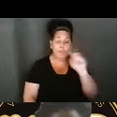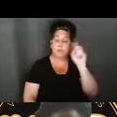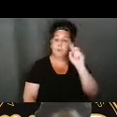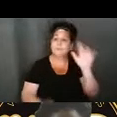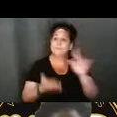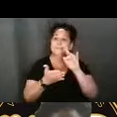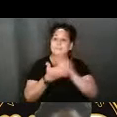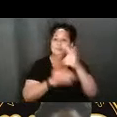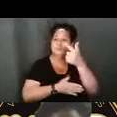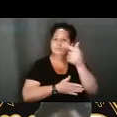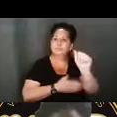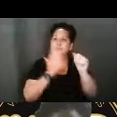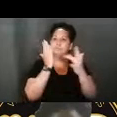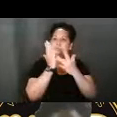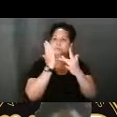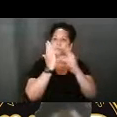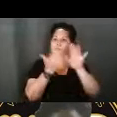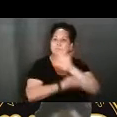from